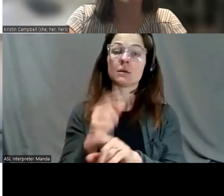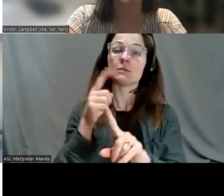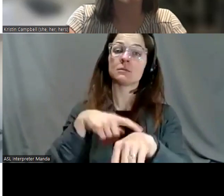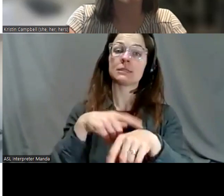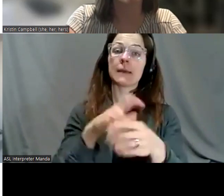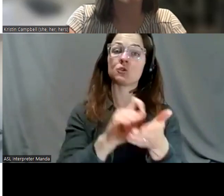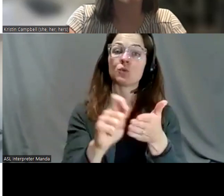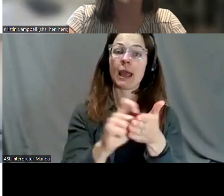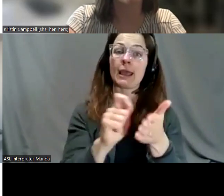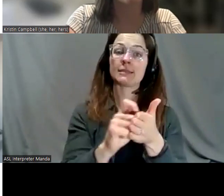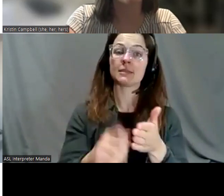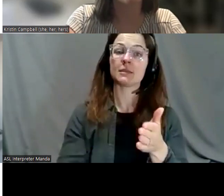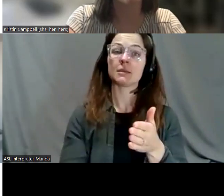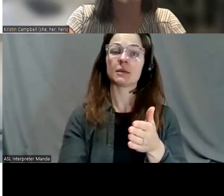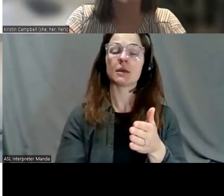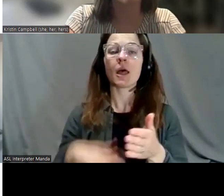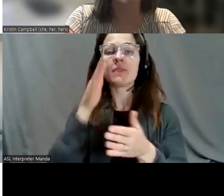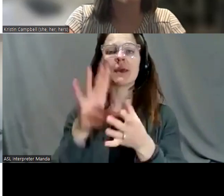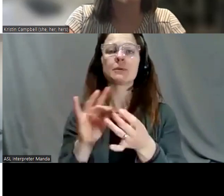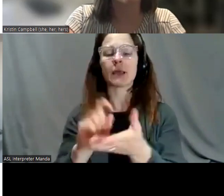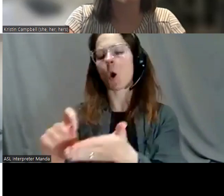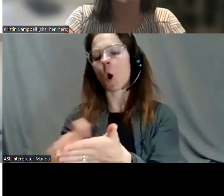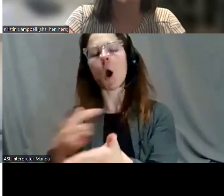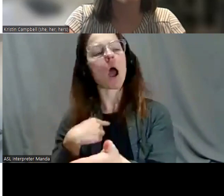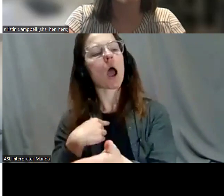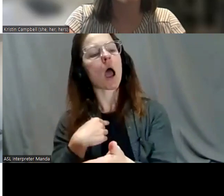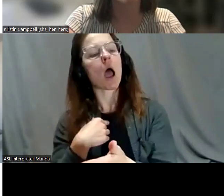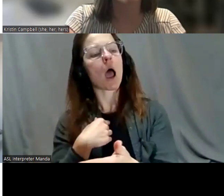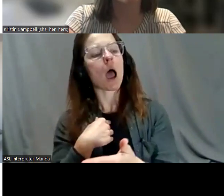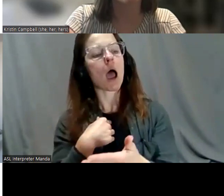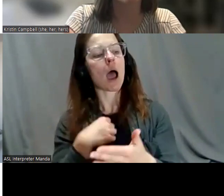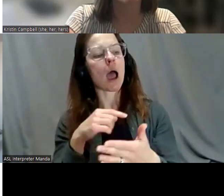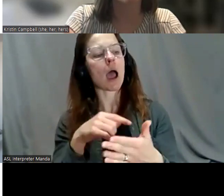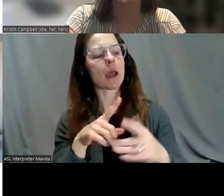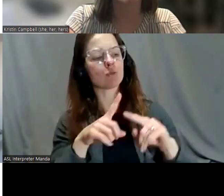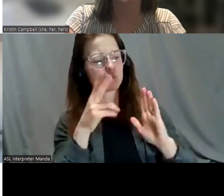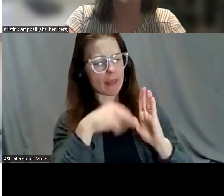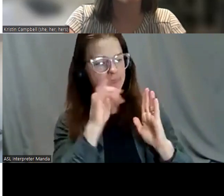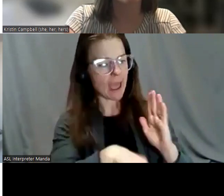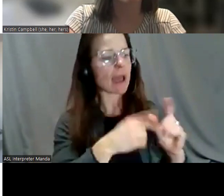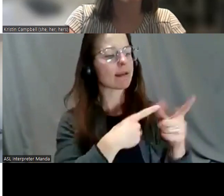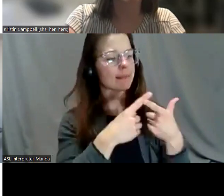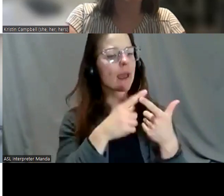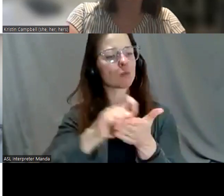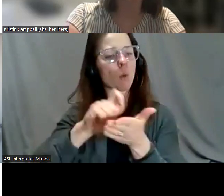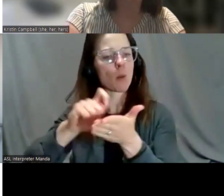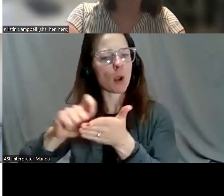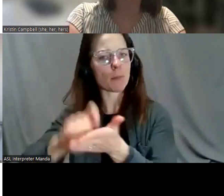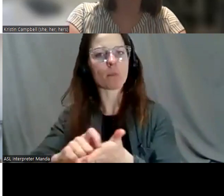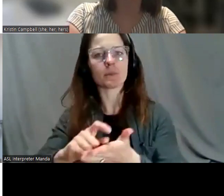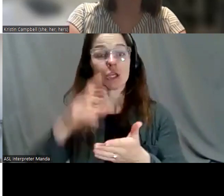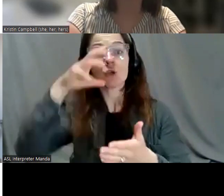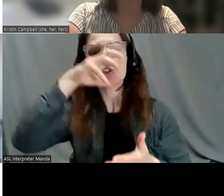read this text, and based on this text, or what this person said in their text, and it's assumed that they're actually reading